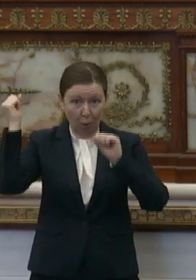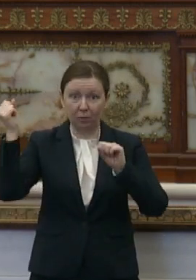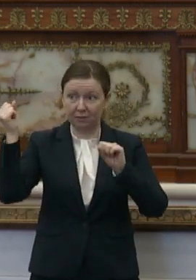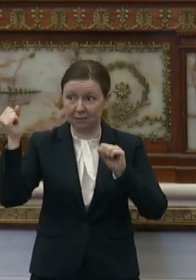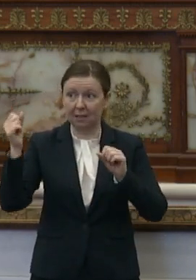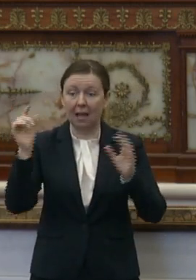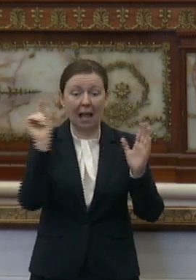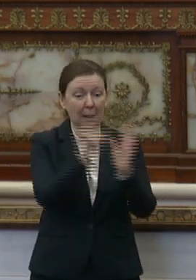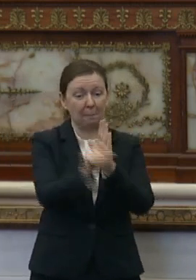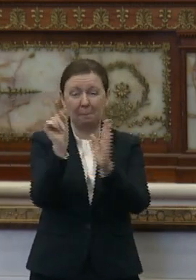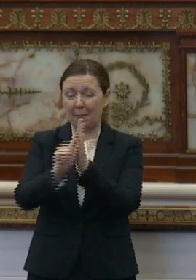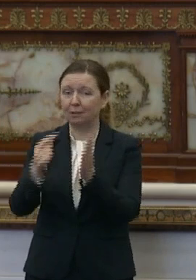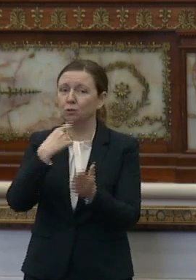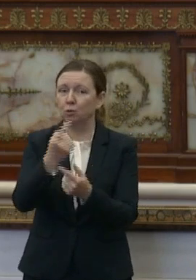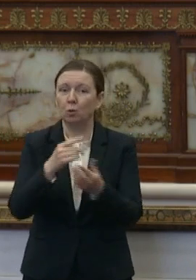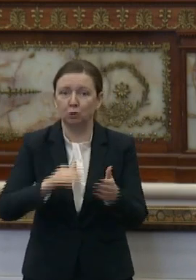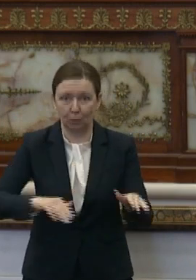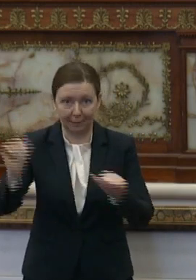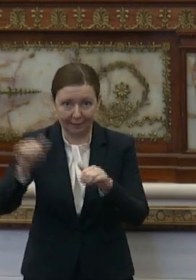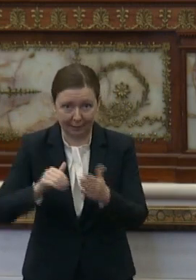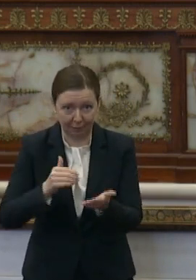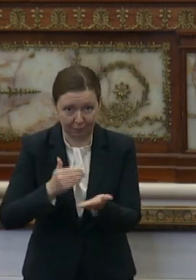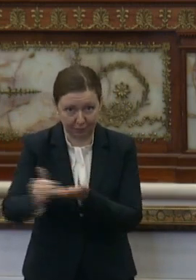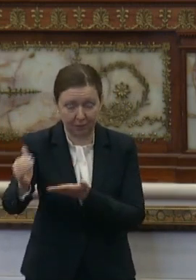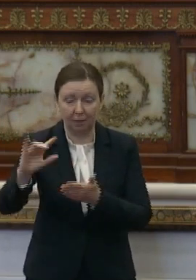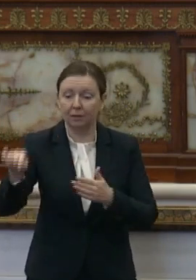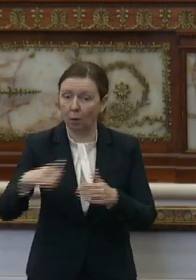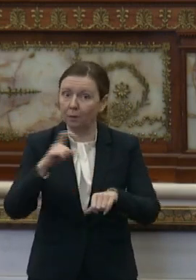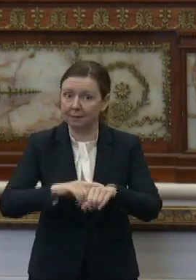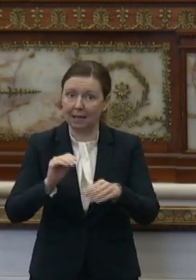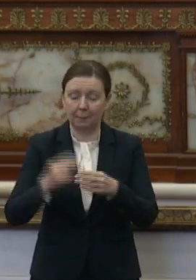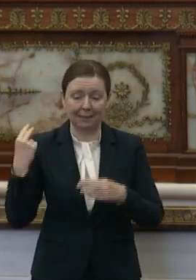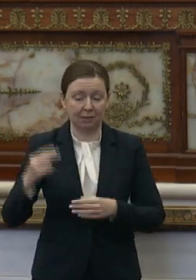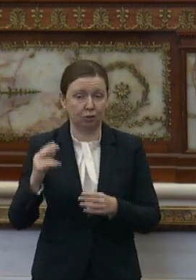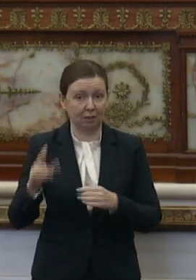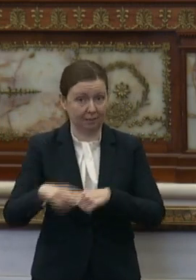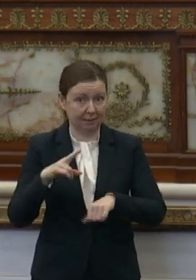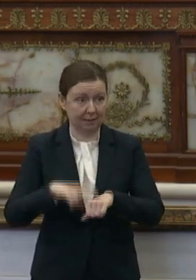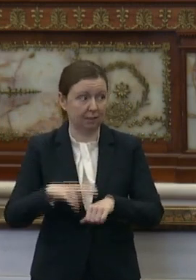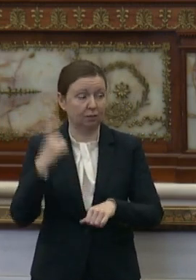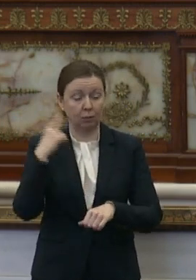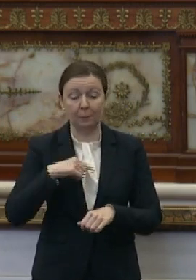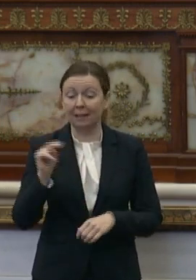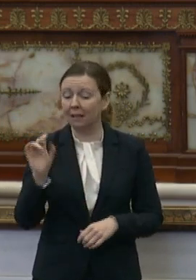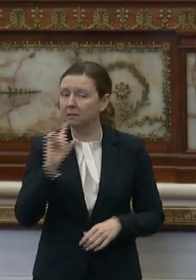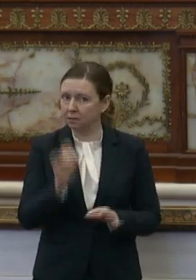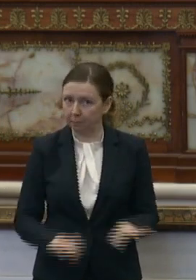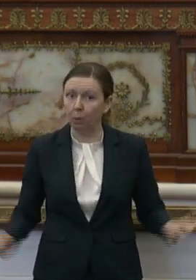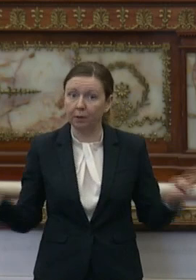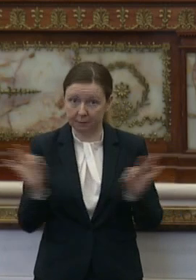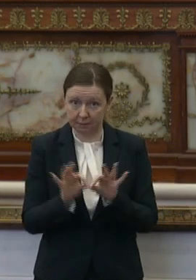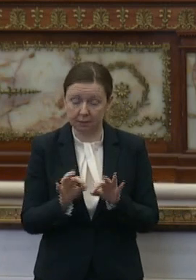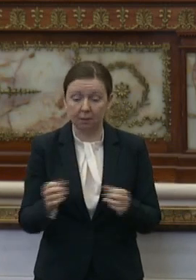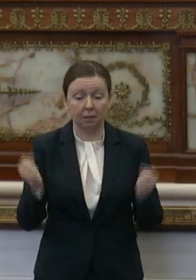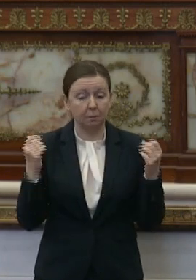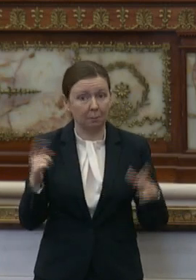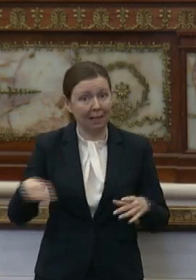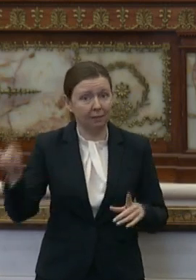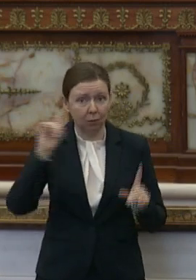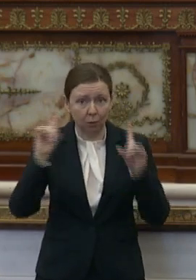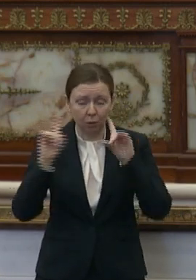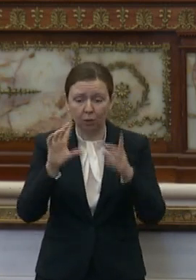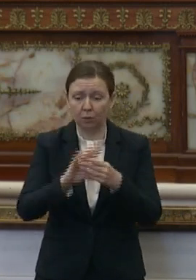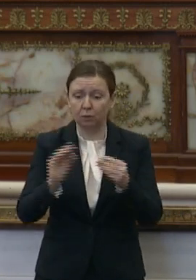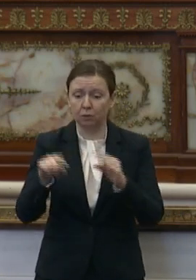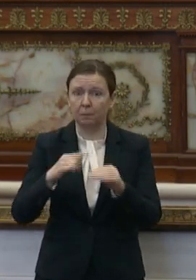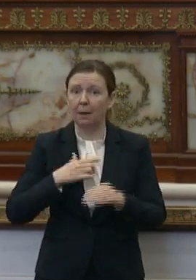were told to leave that land. The only time in the history of this nation. And so for me, North Carolina is very important. Many of you have heard the story